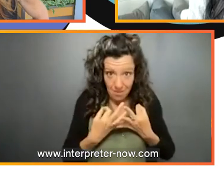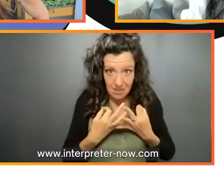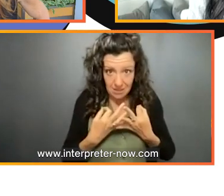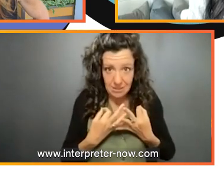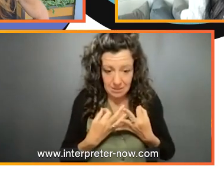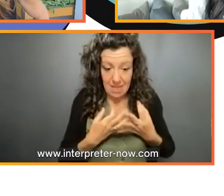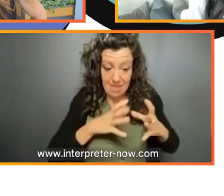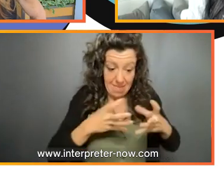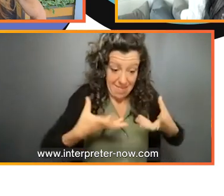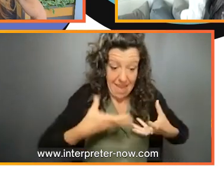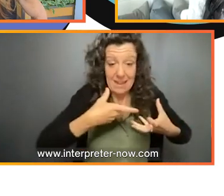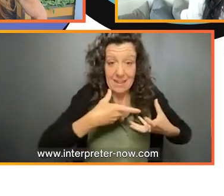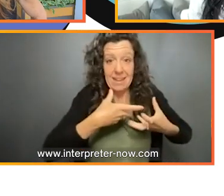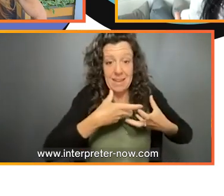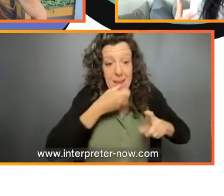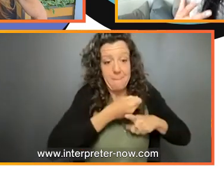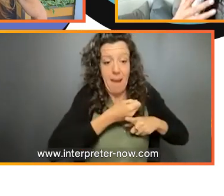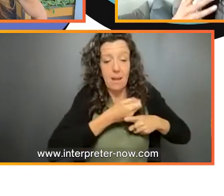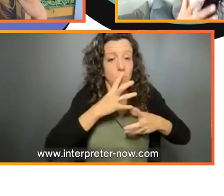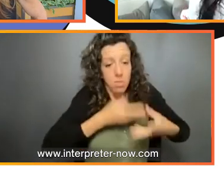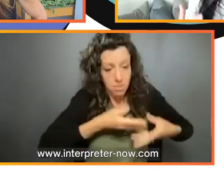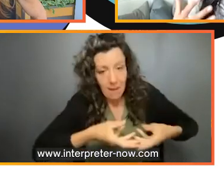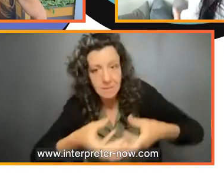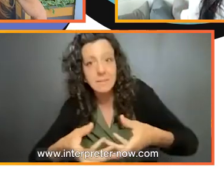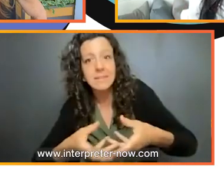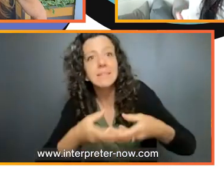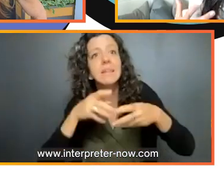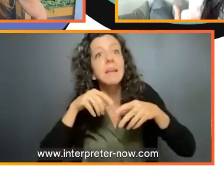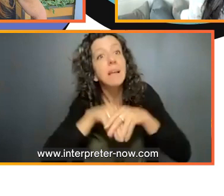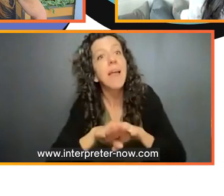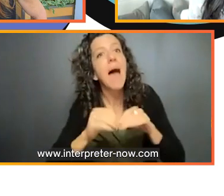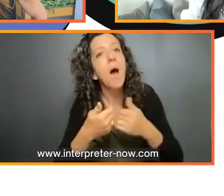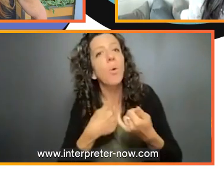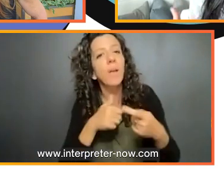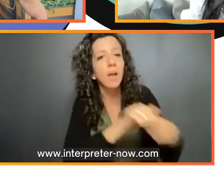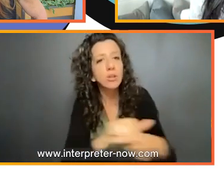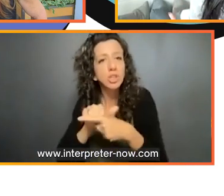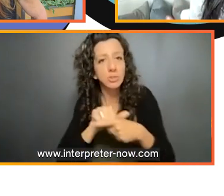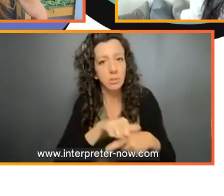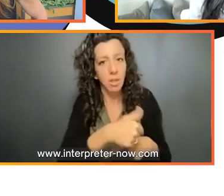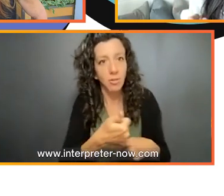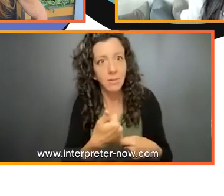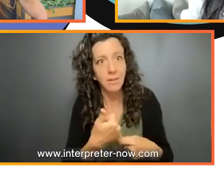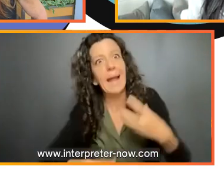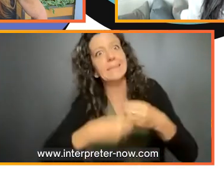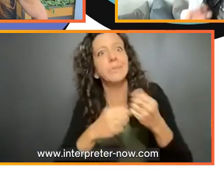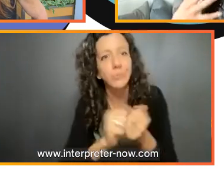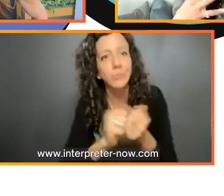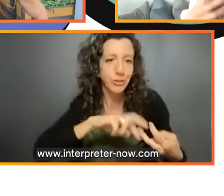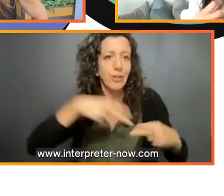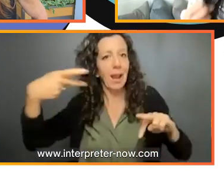much sense to me, because the massive amount of pain that I feel in my body,